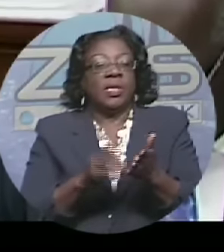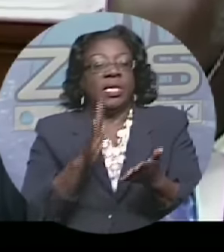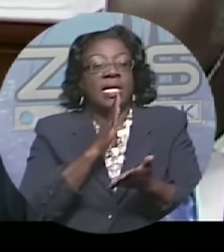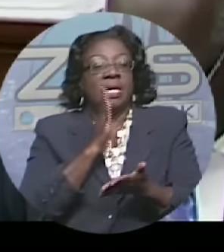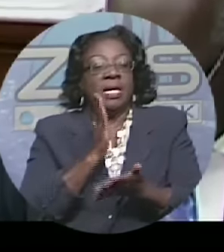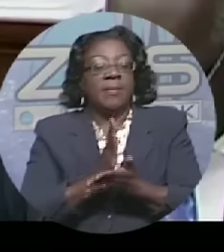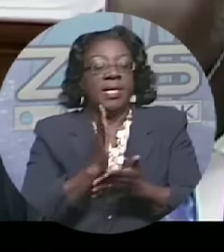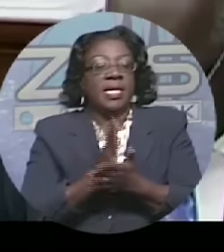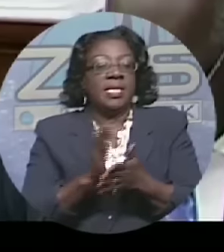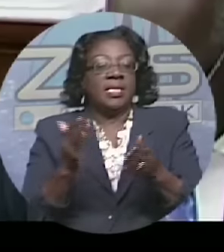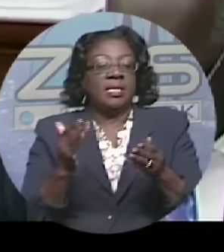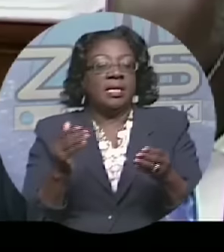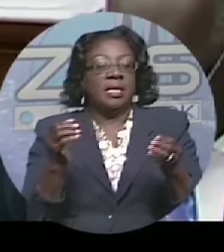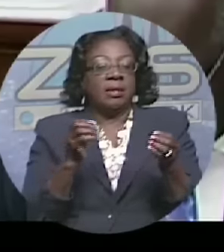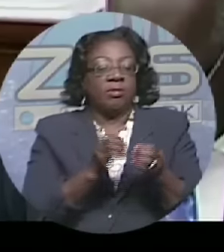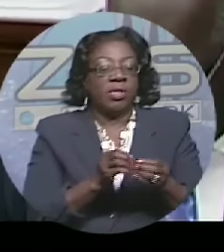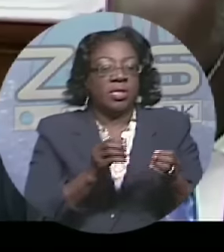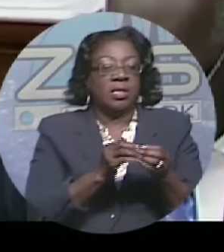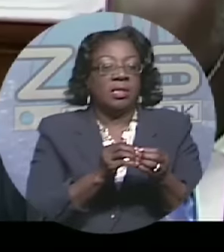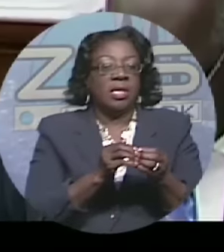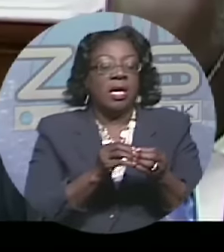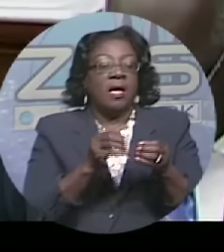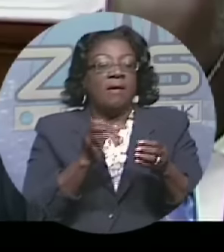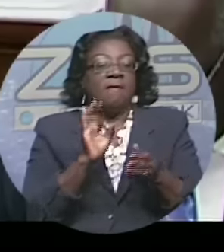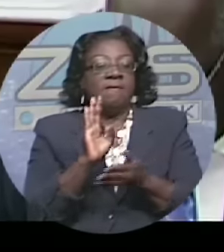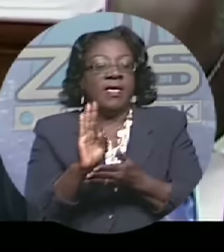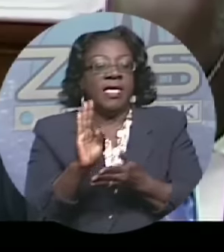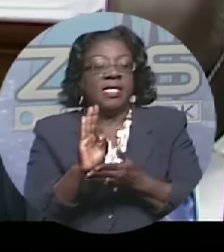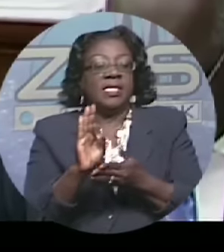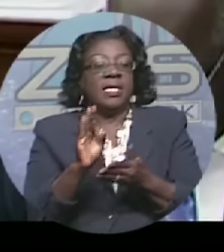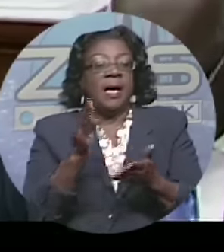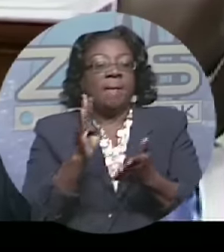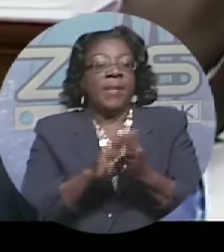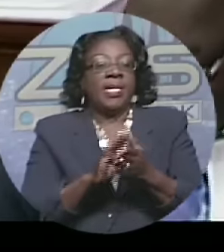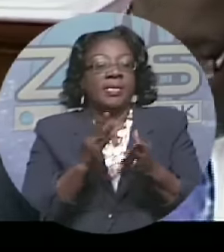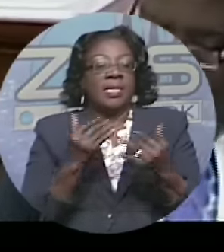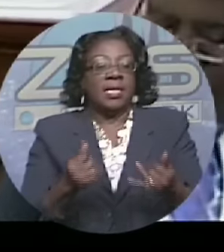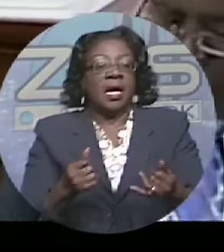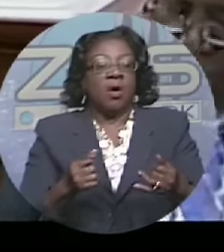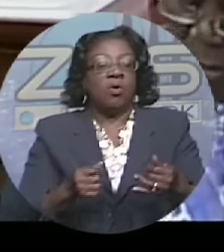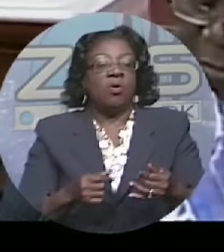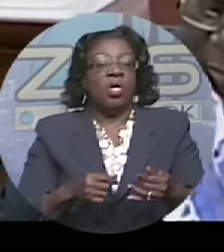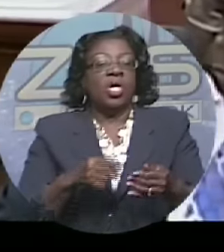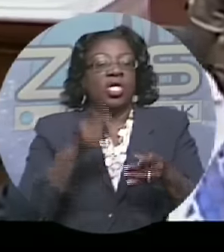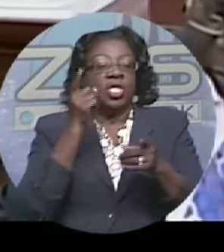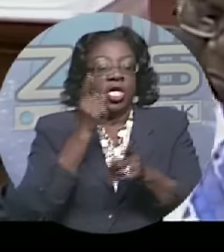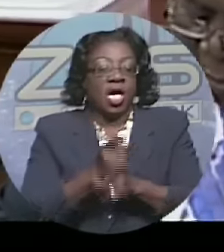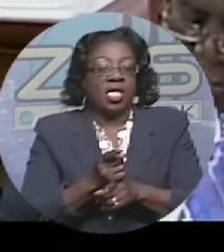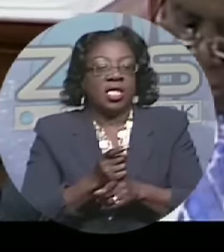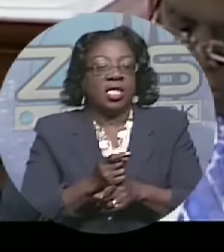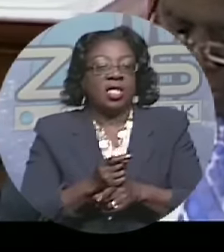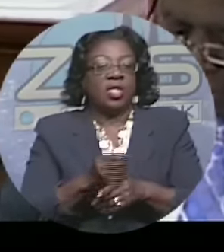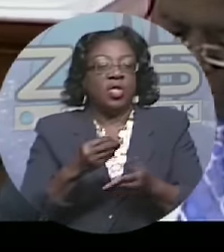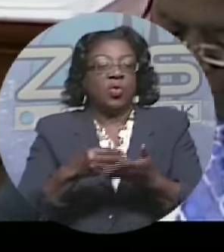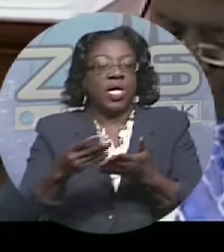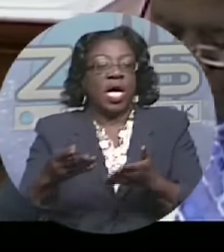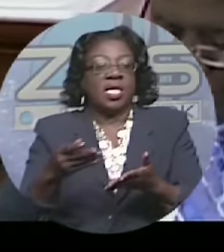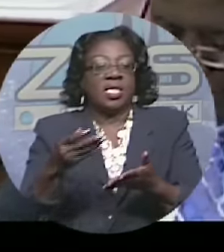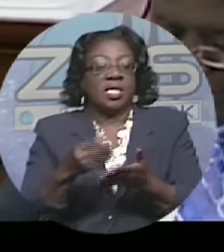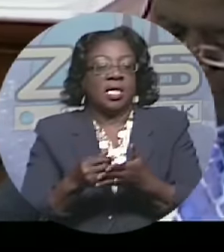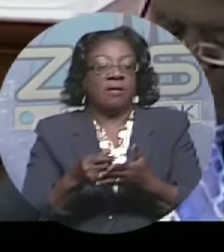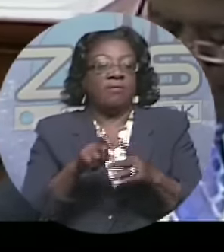the increasingly significant fees banks are now charging to negotiate checks drawn on another bank.